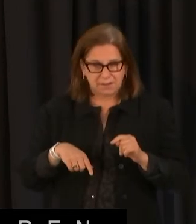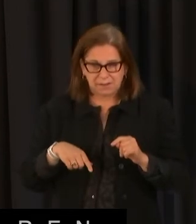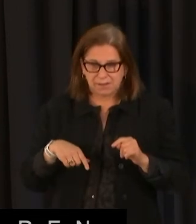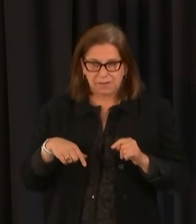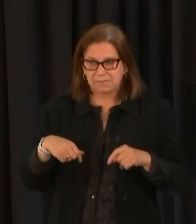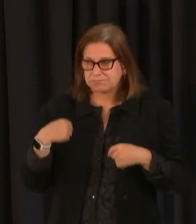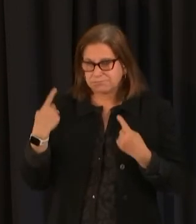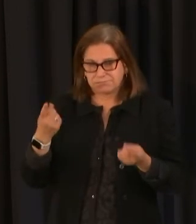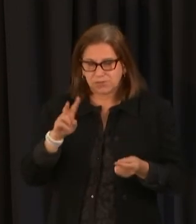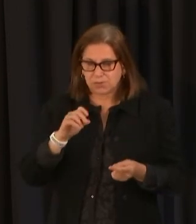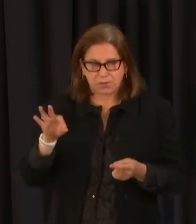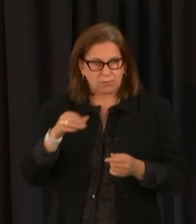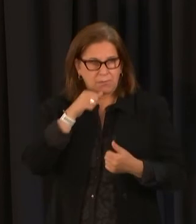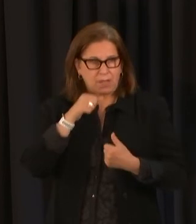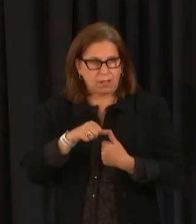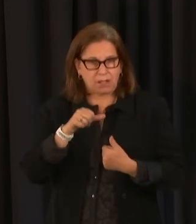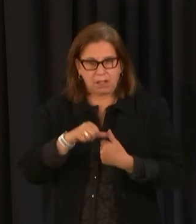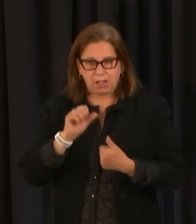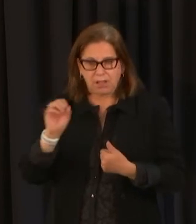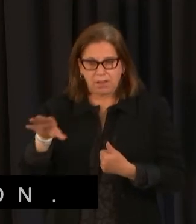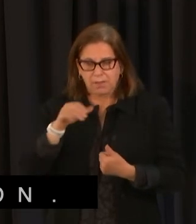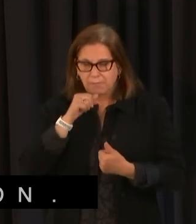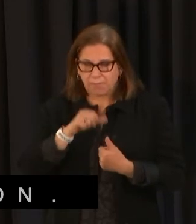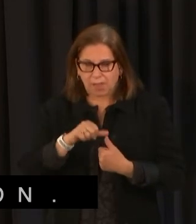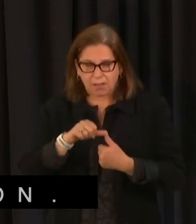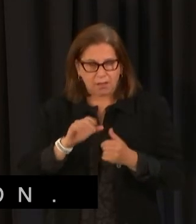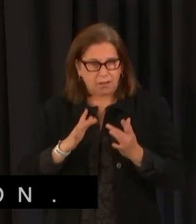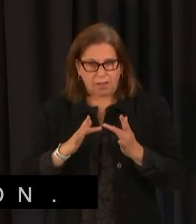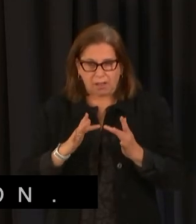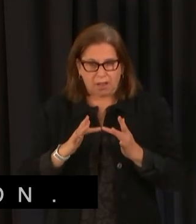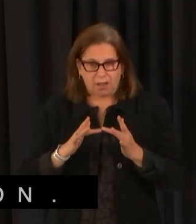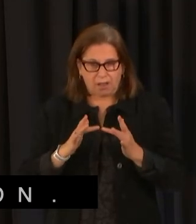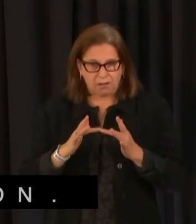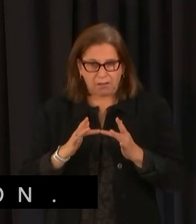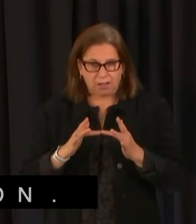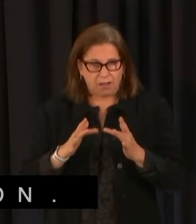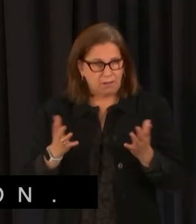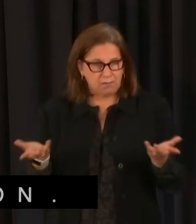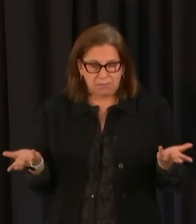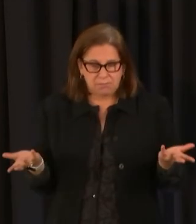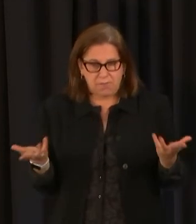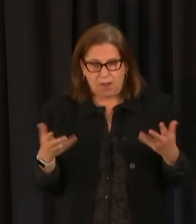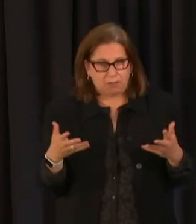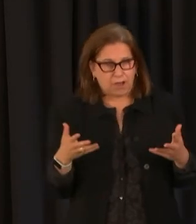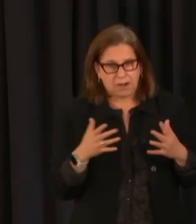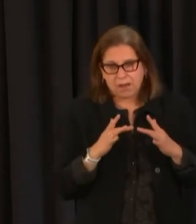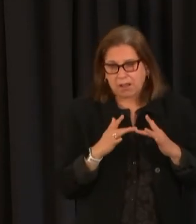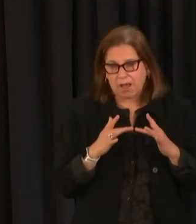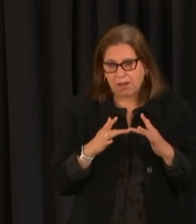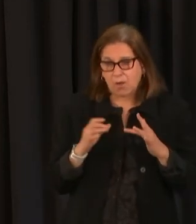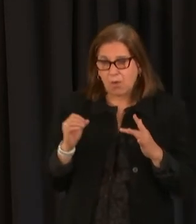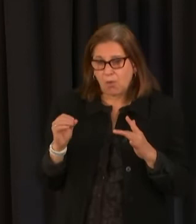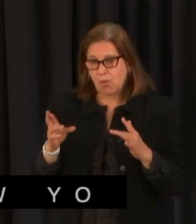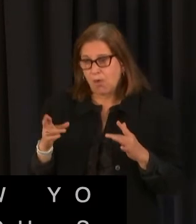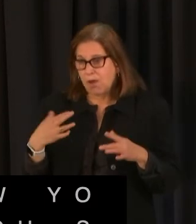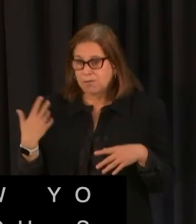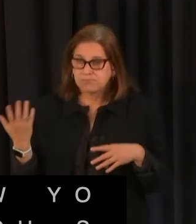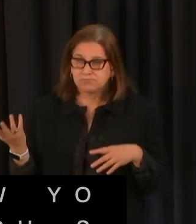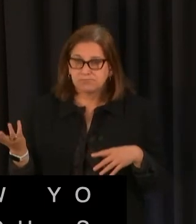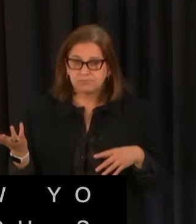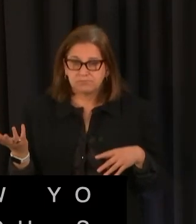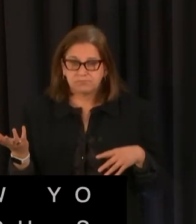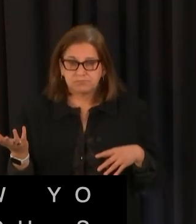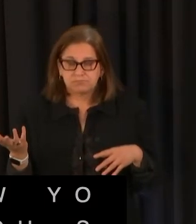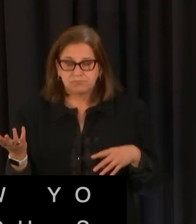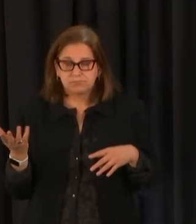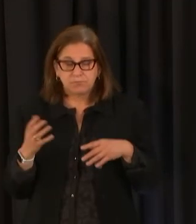2009. So if you need to renew your vehicle registration, you should either go online or you should do that